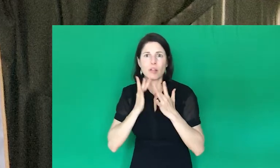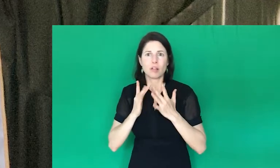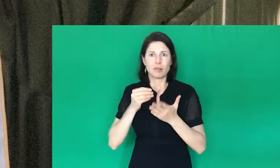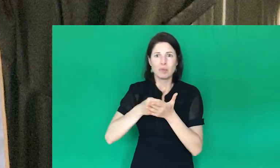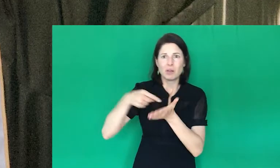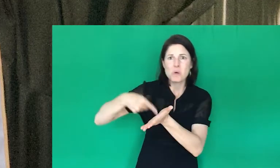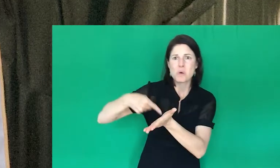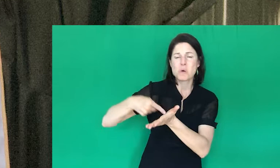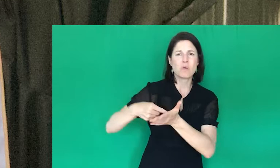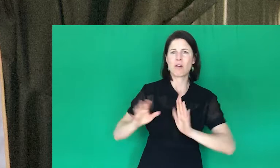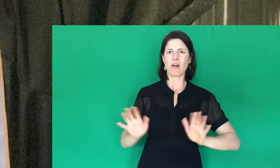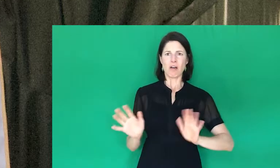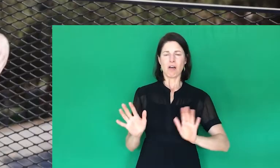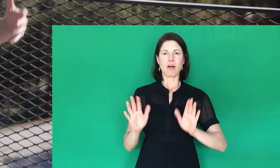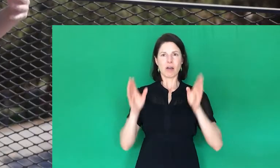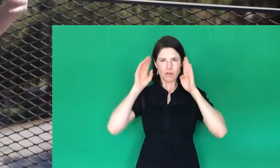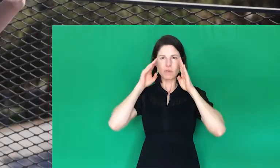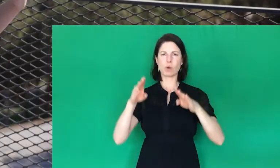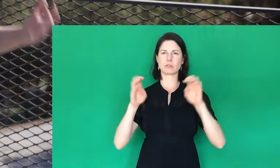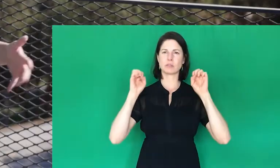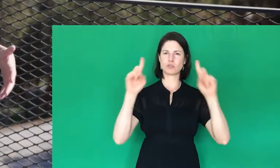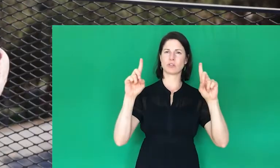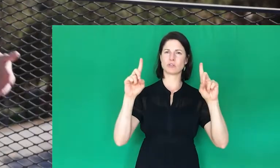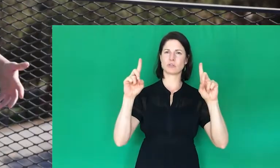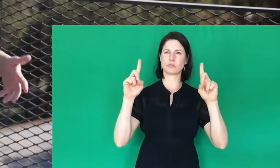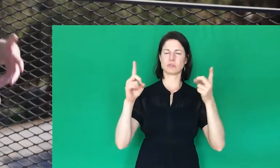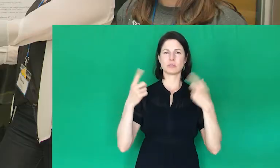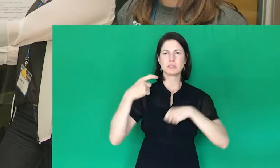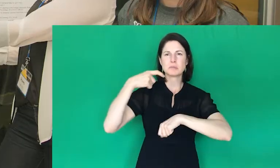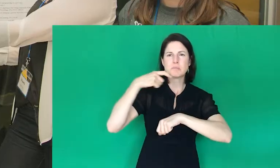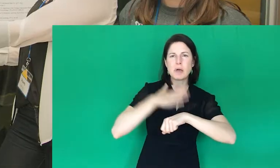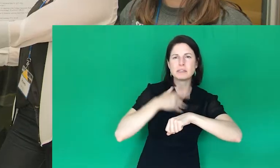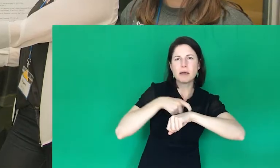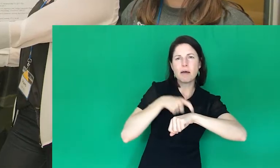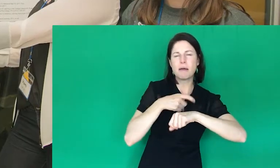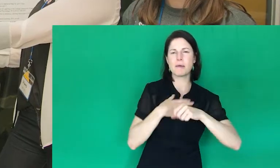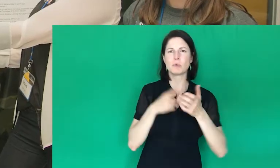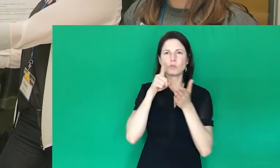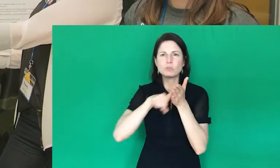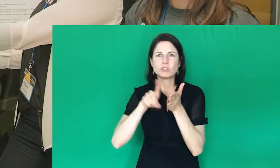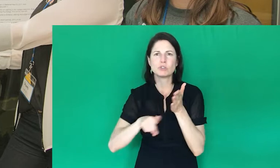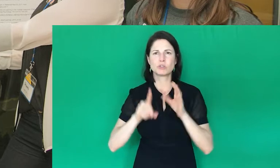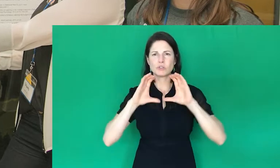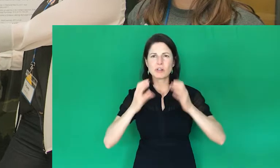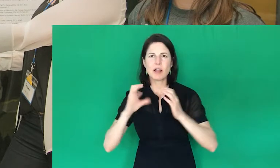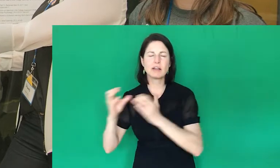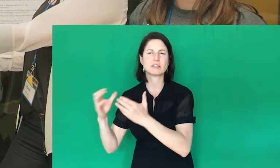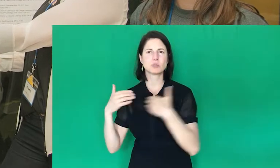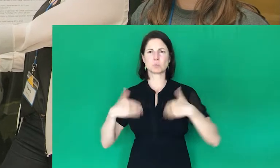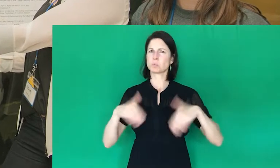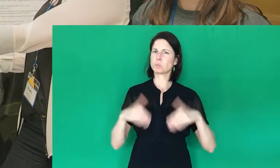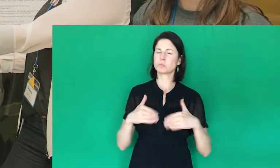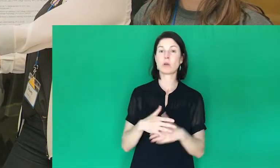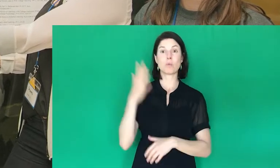to have at the end of my undergraduate. I was able to really appreciate the time, the courses, and the research I was able to do here